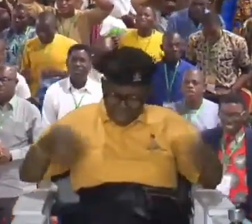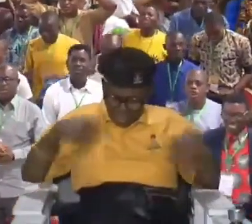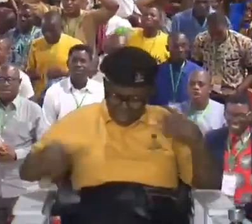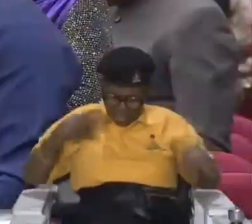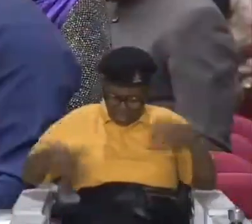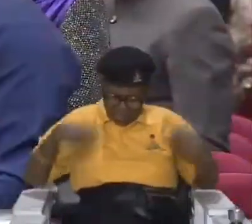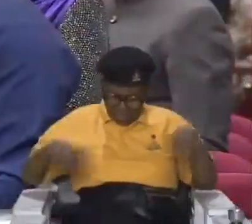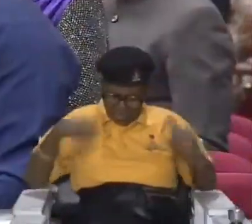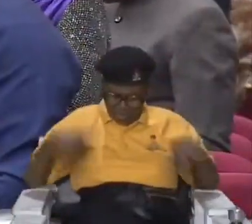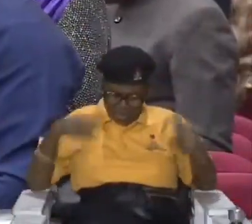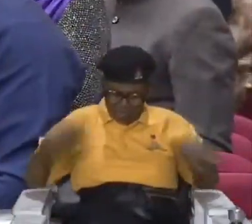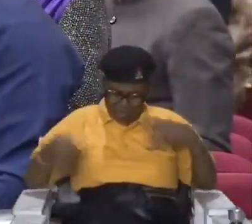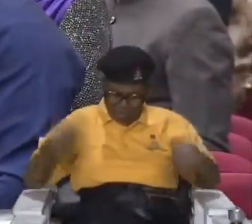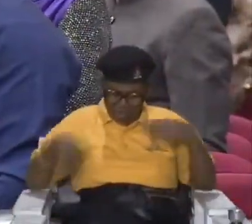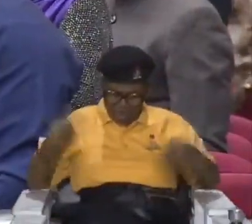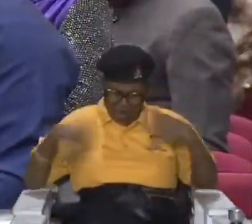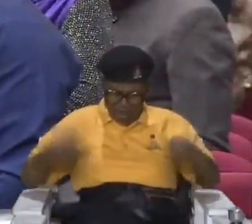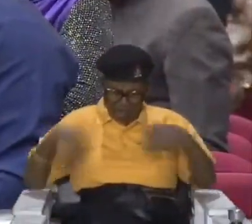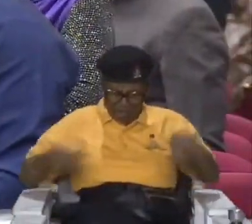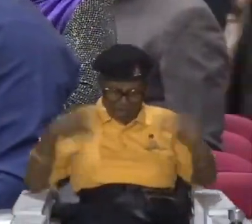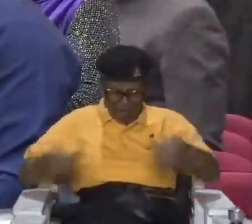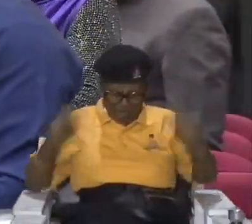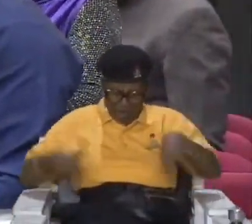Thank you, Lord, my dear.